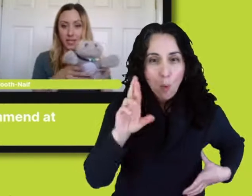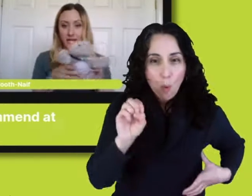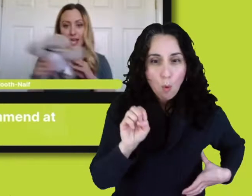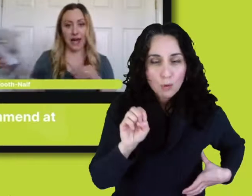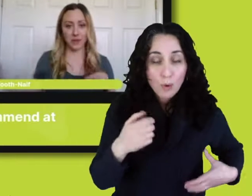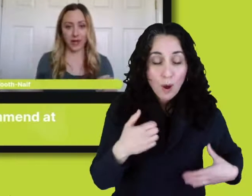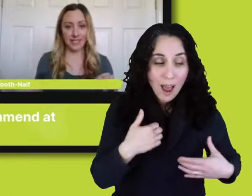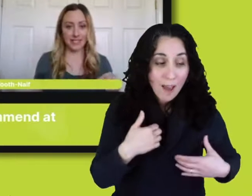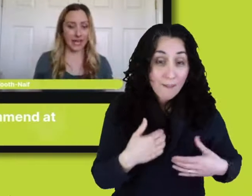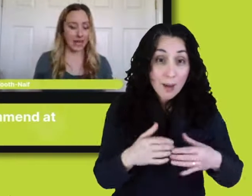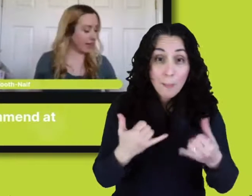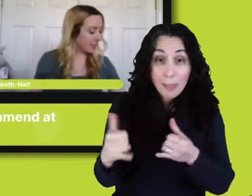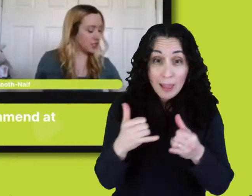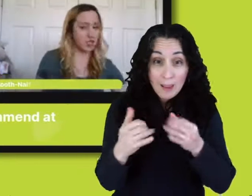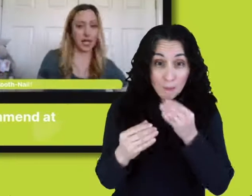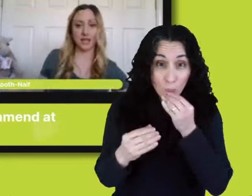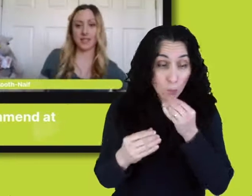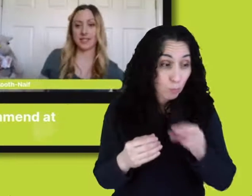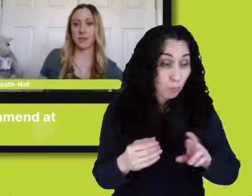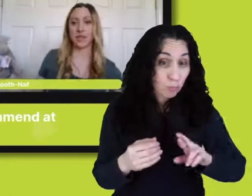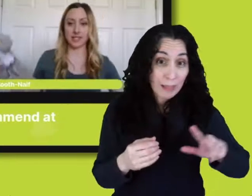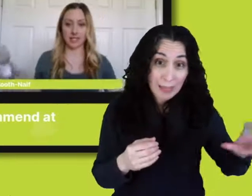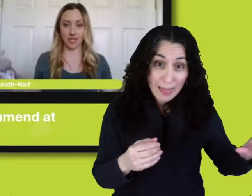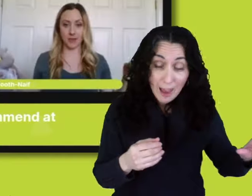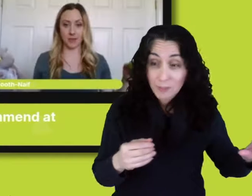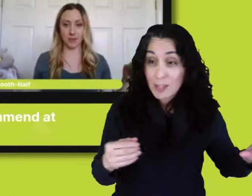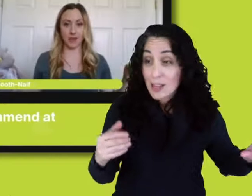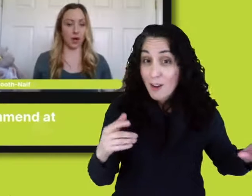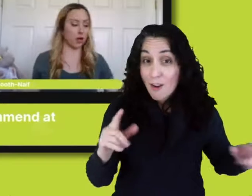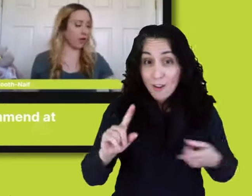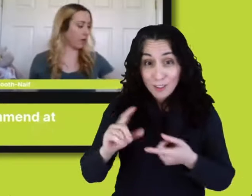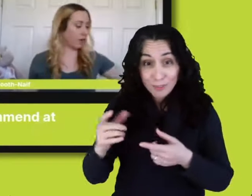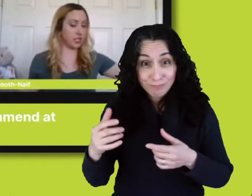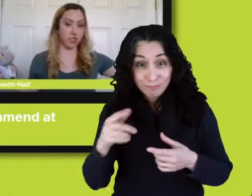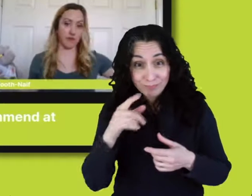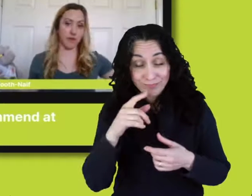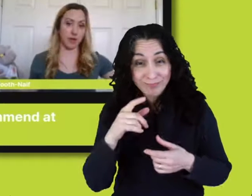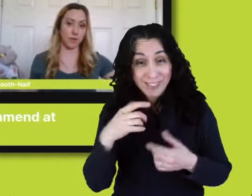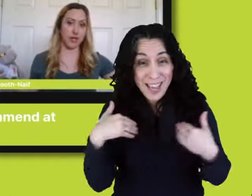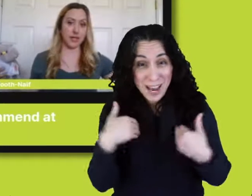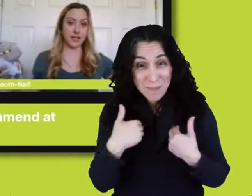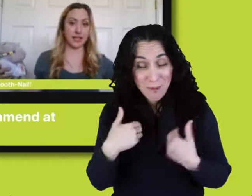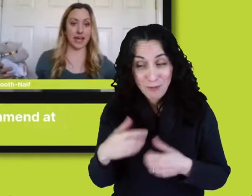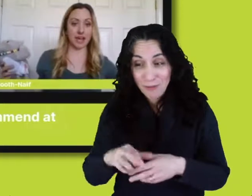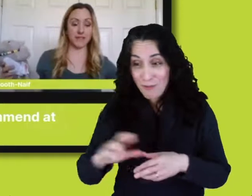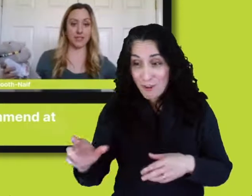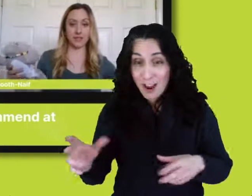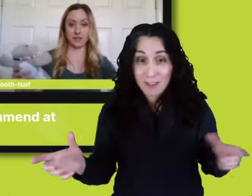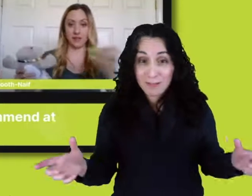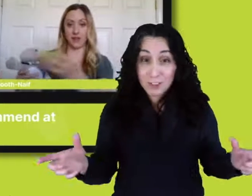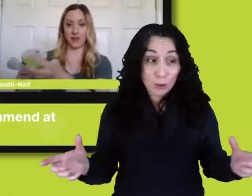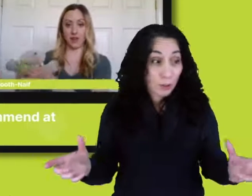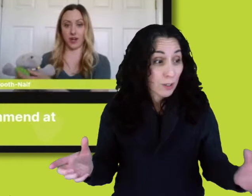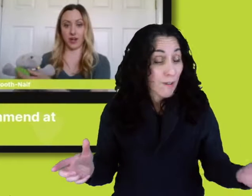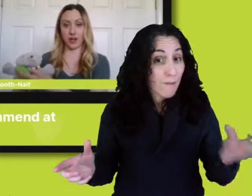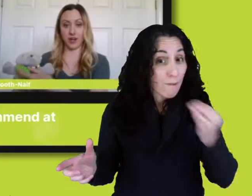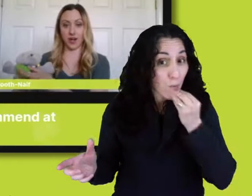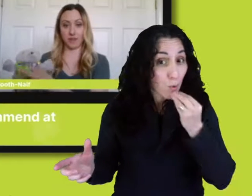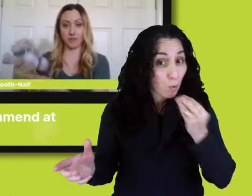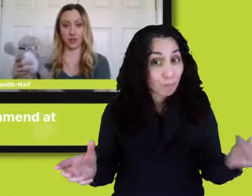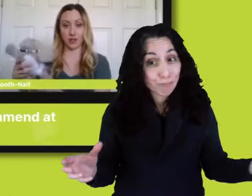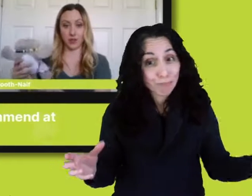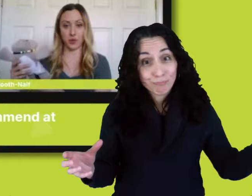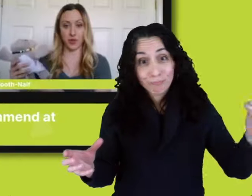friend here on the right side, and she had to stabilize sitting on the peanut ball and reaching from left to feed